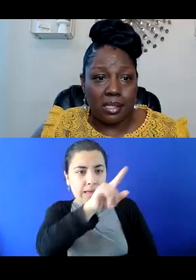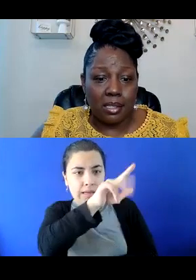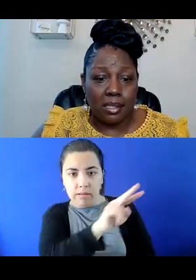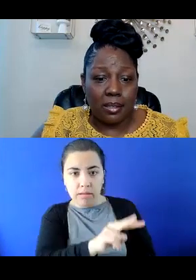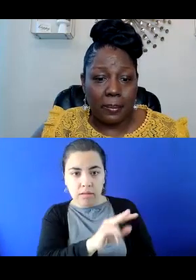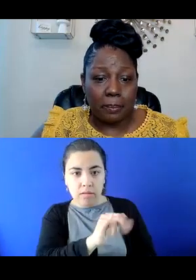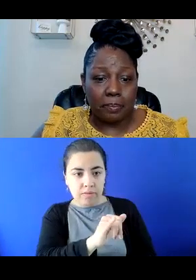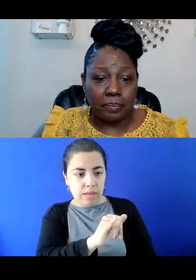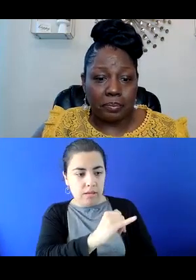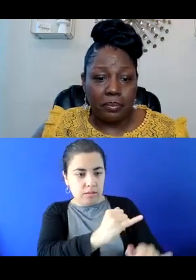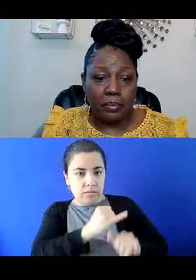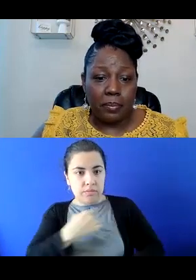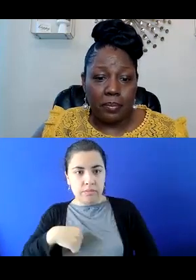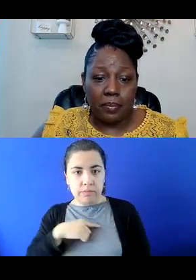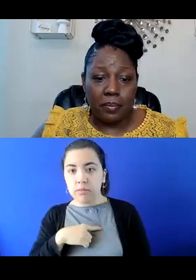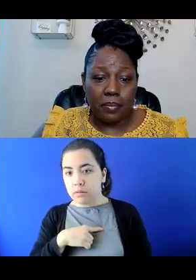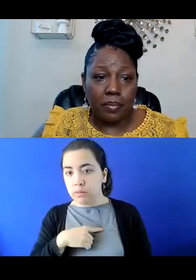us.